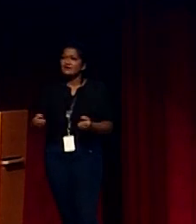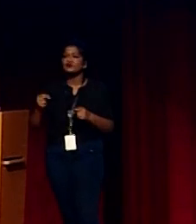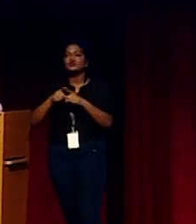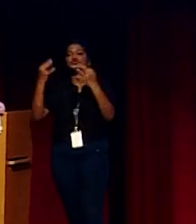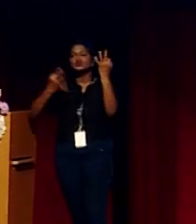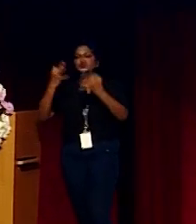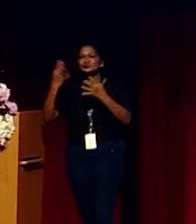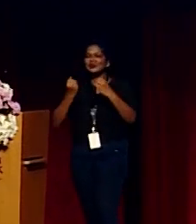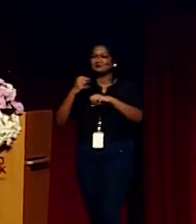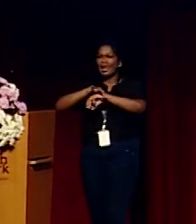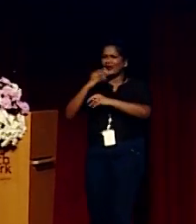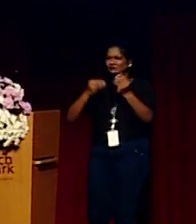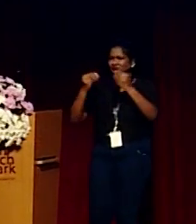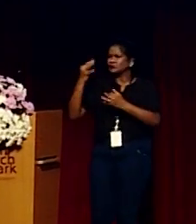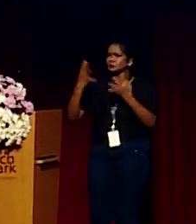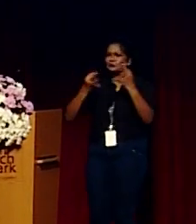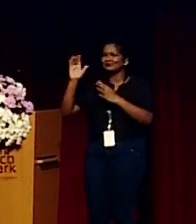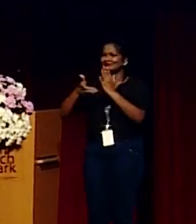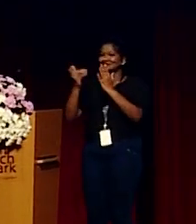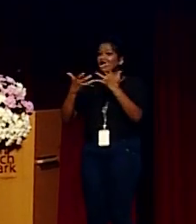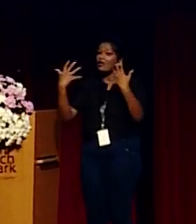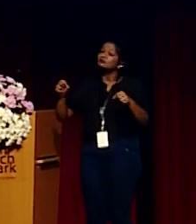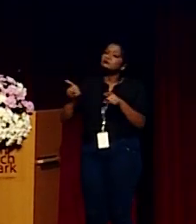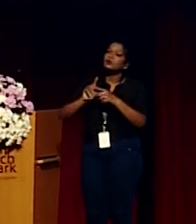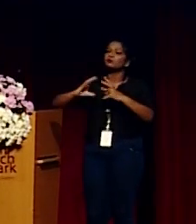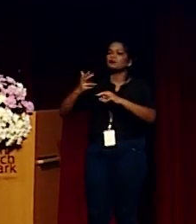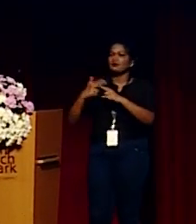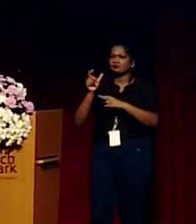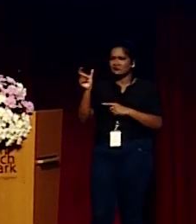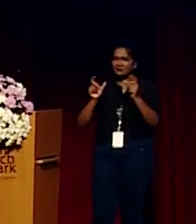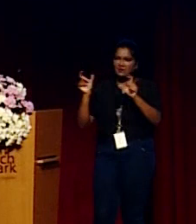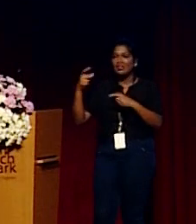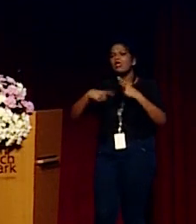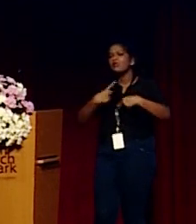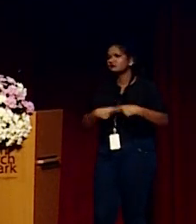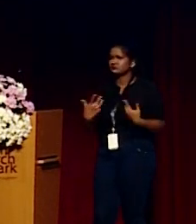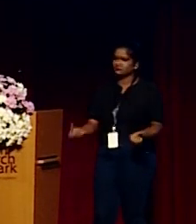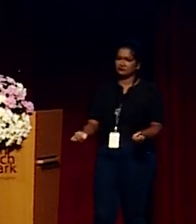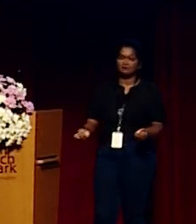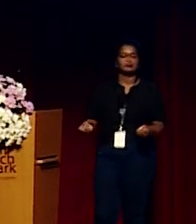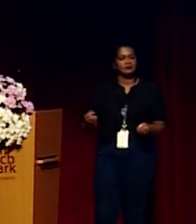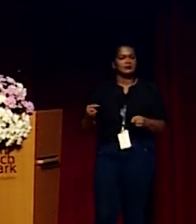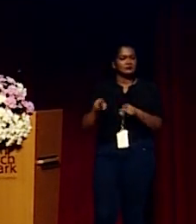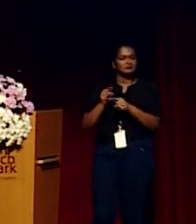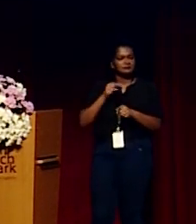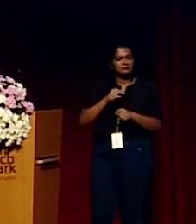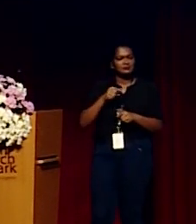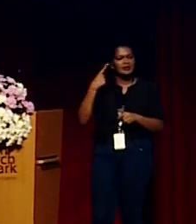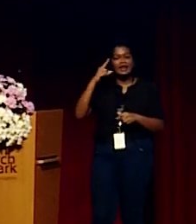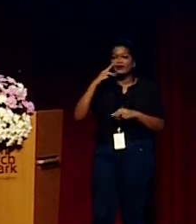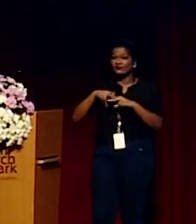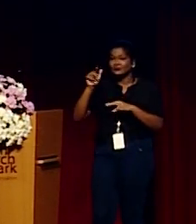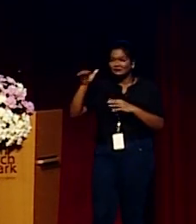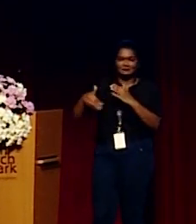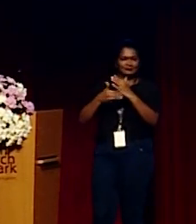new chemical information that comes in, and these databases grow on a daily basis. And they're particularly useful then when you try to